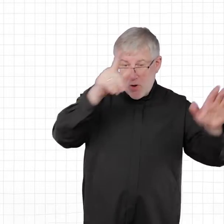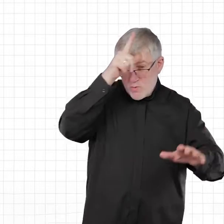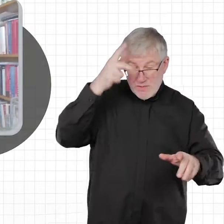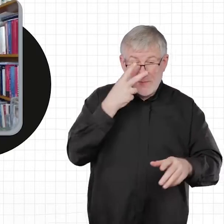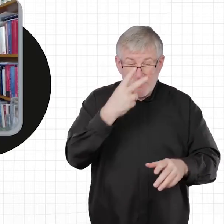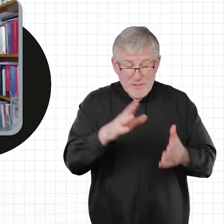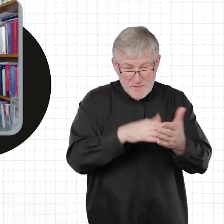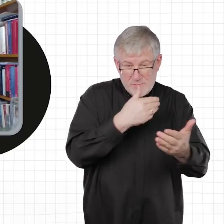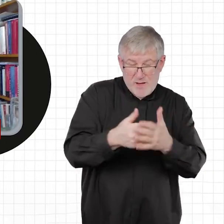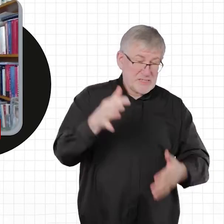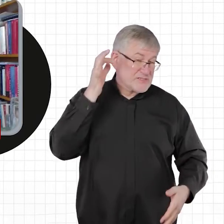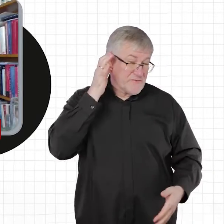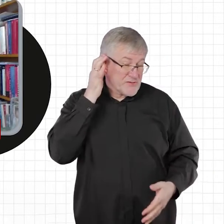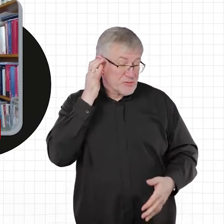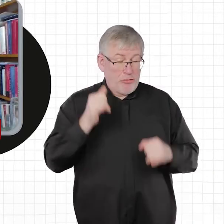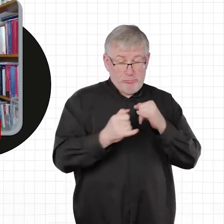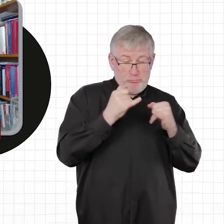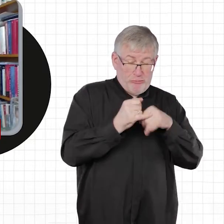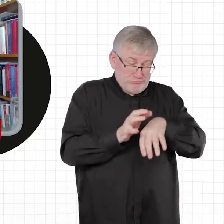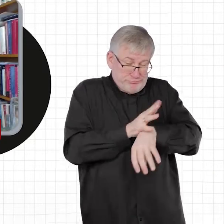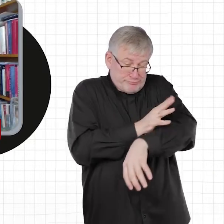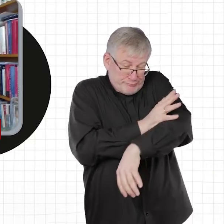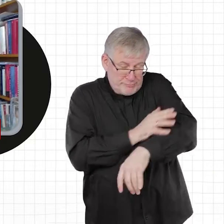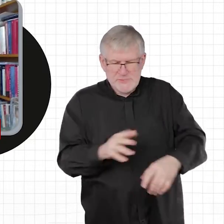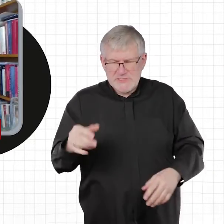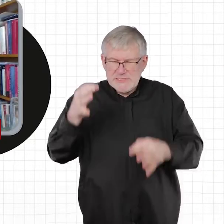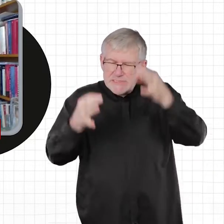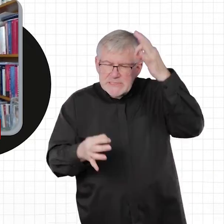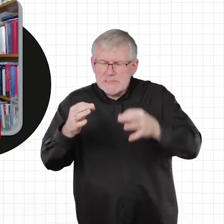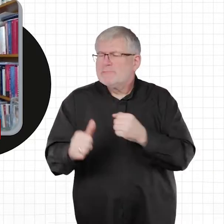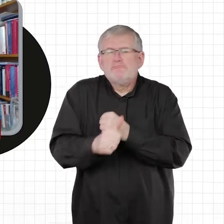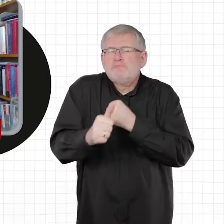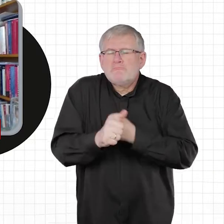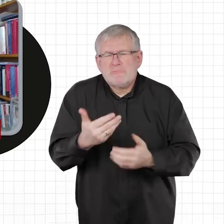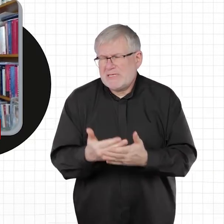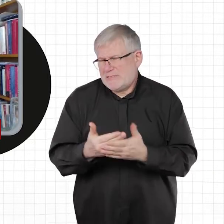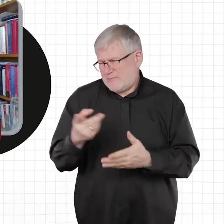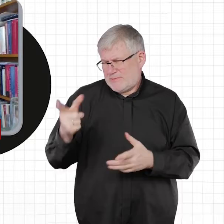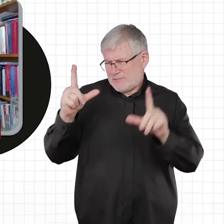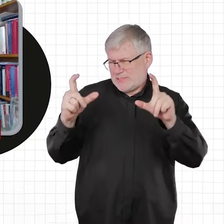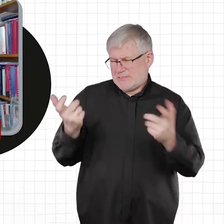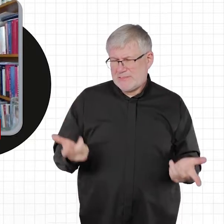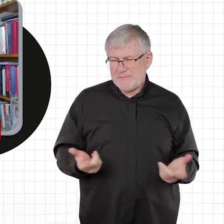Exactly. This gives power and belief that I can.